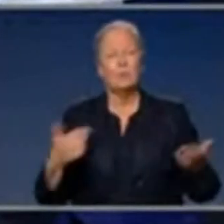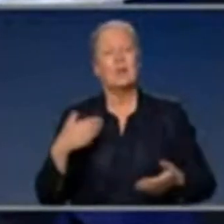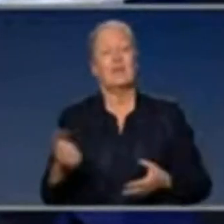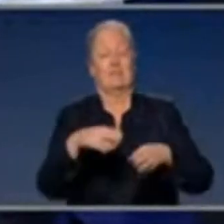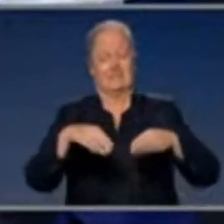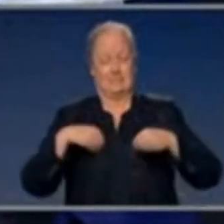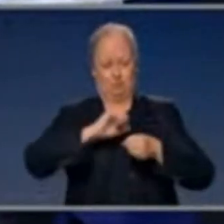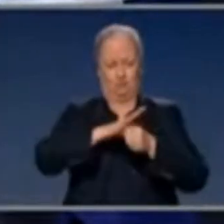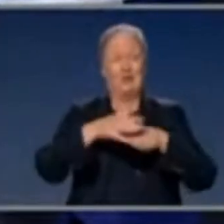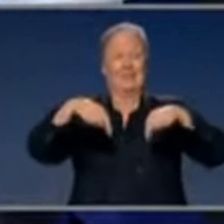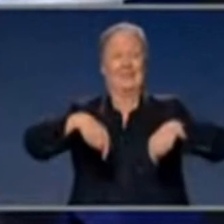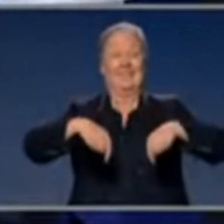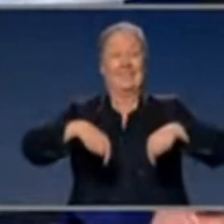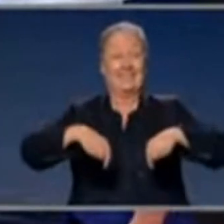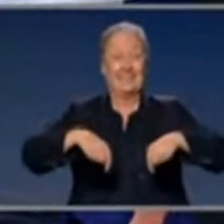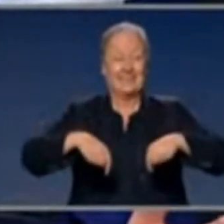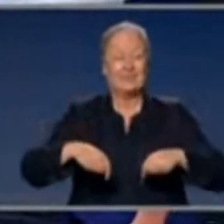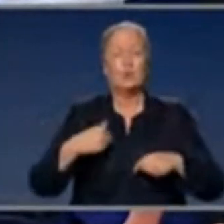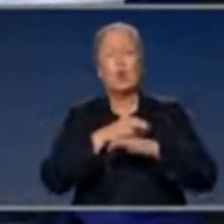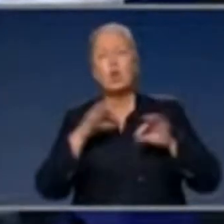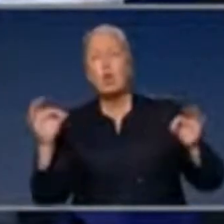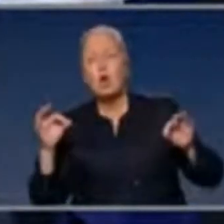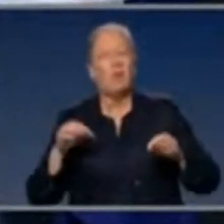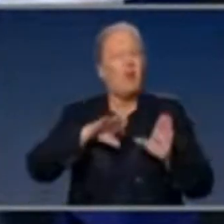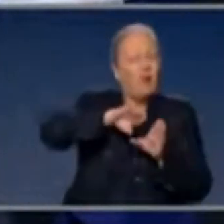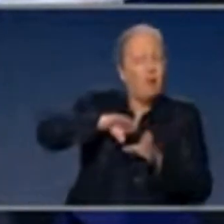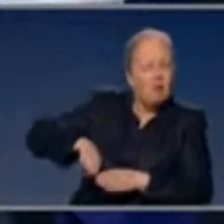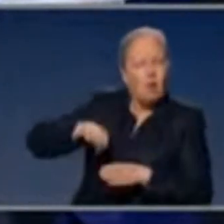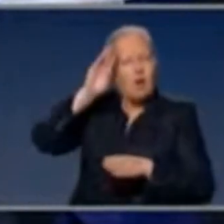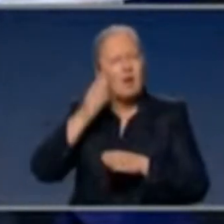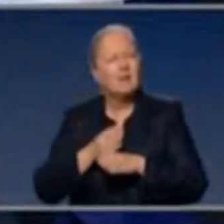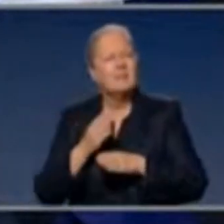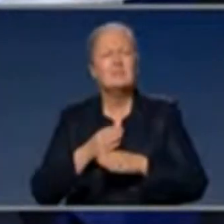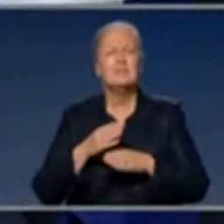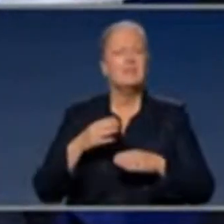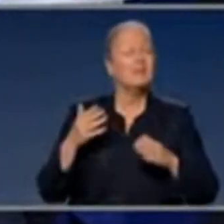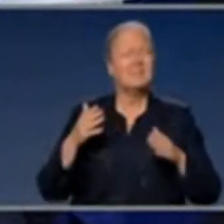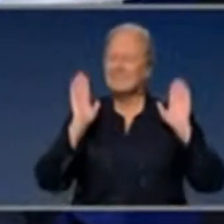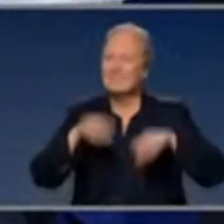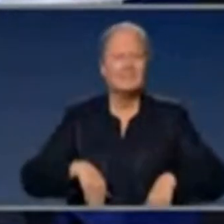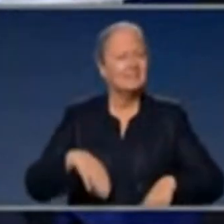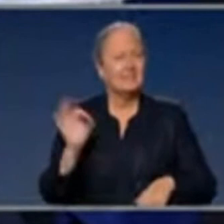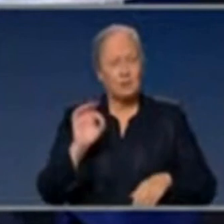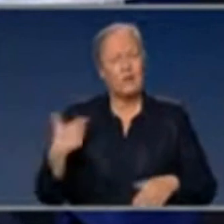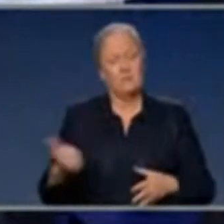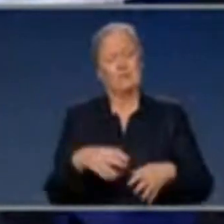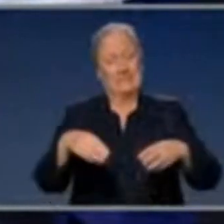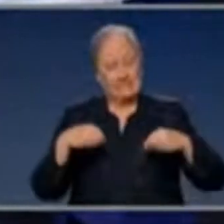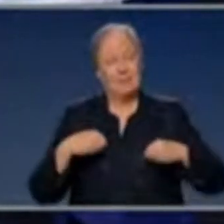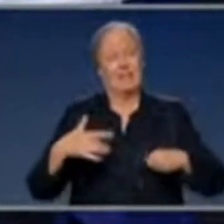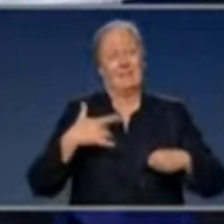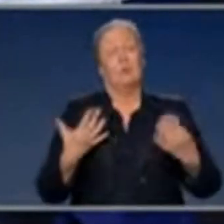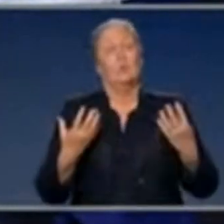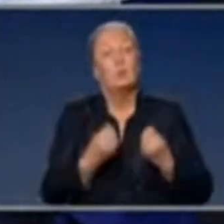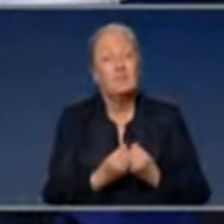behind walls, but we will live with it by having the capacity to deal with outbreaks and to deal with the virus